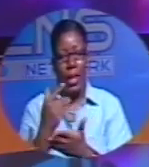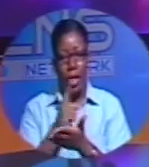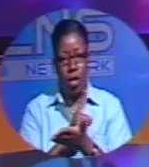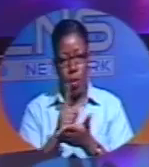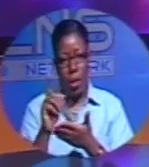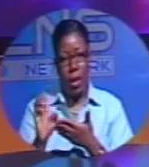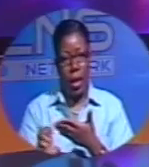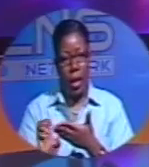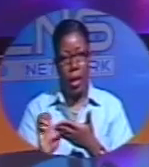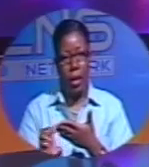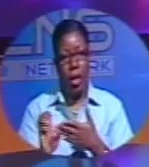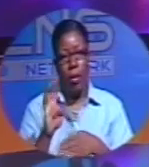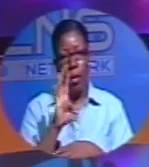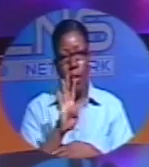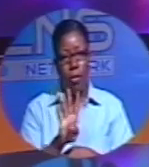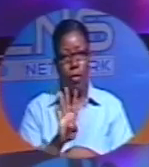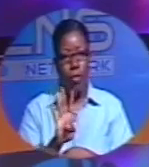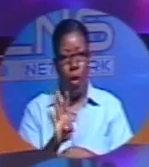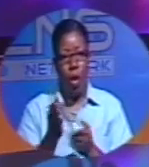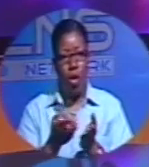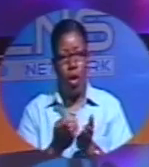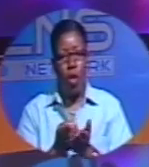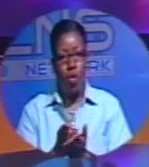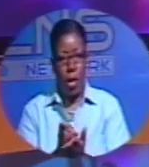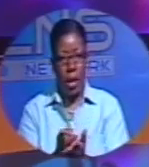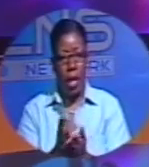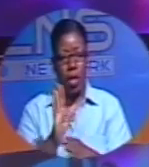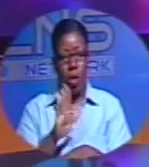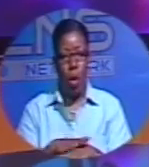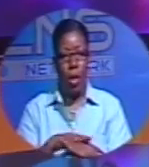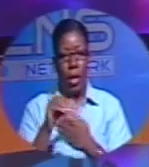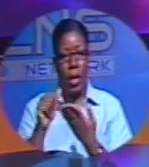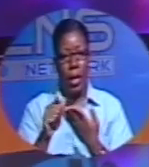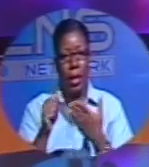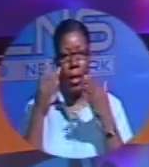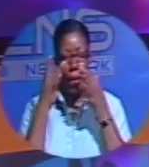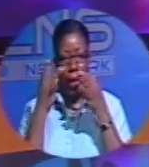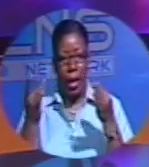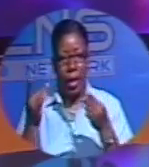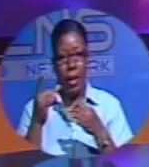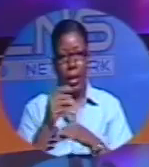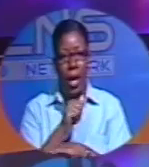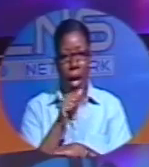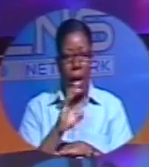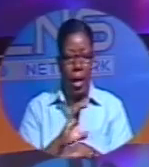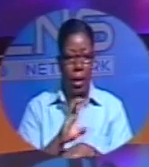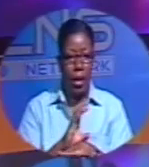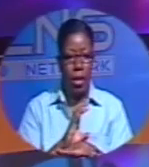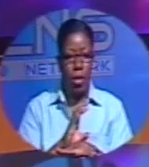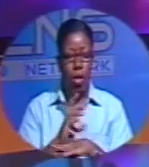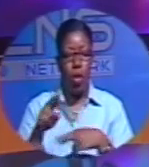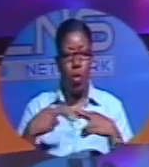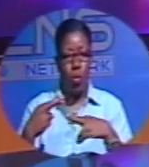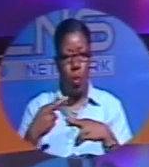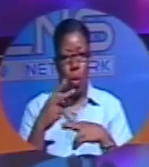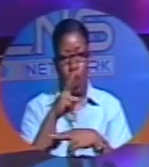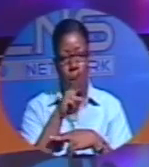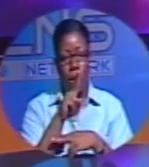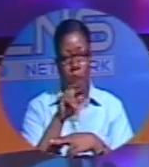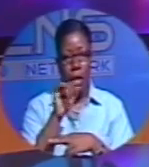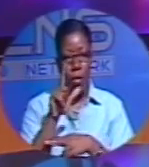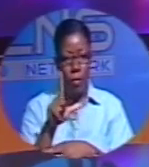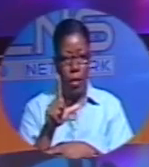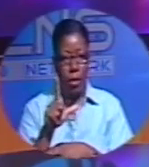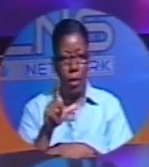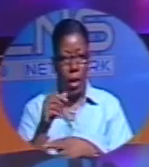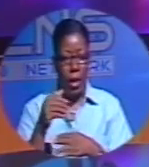weekend, there will be four regattas on the calendar: Acklands, Cat Island, Rollville, and Black Point Exuma. So stay tuned.